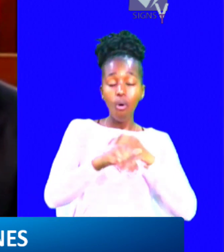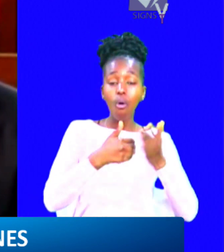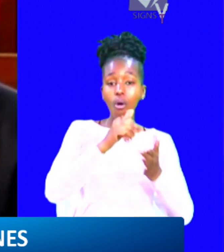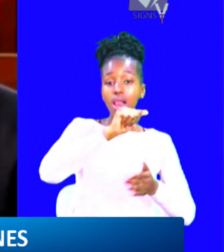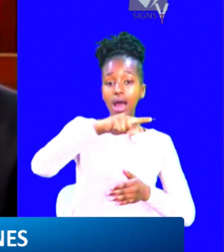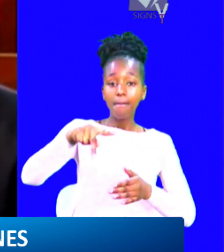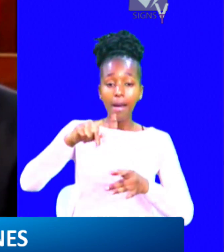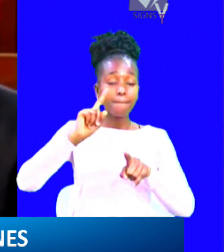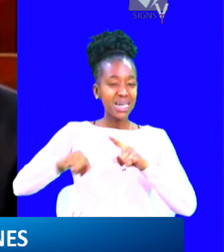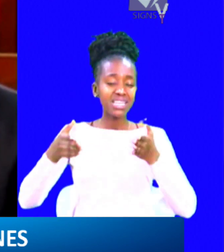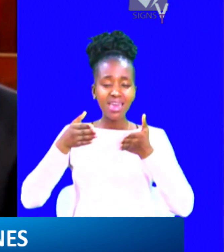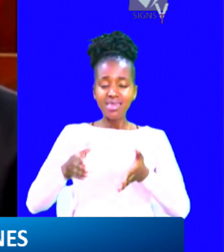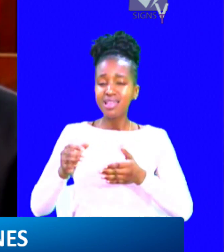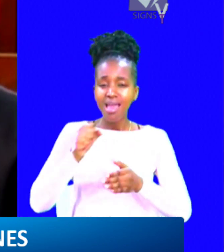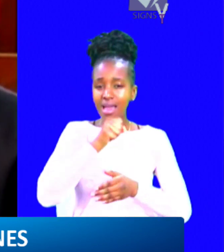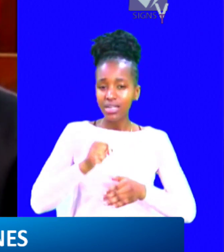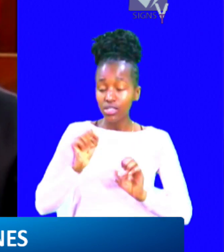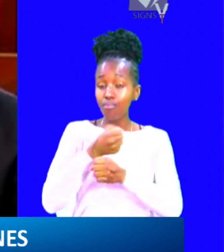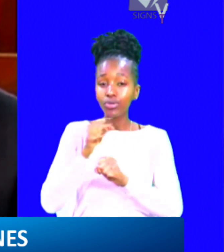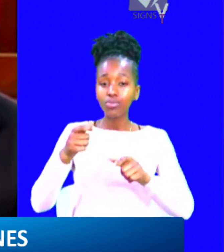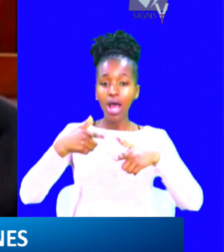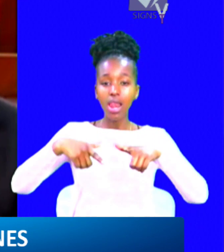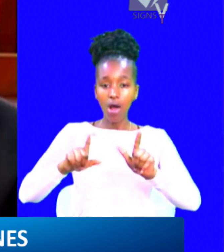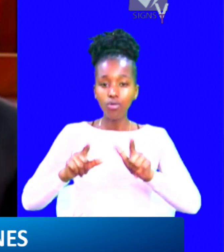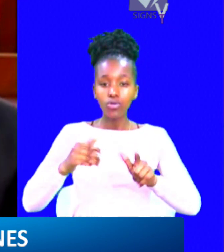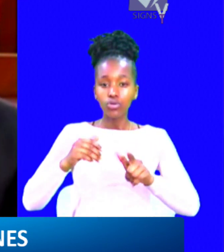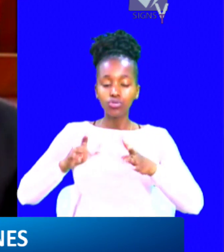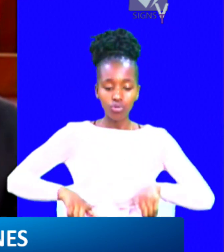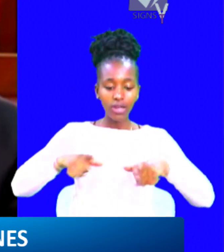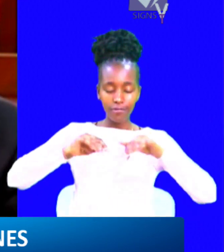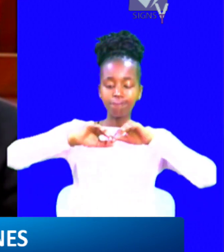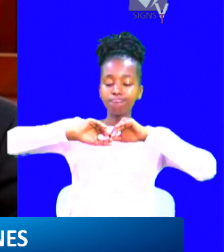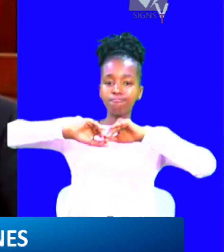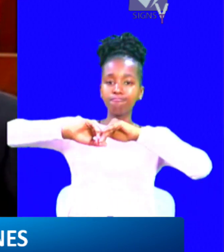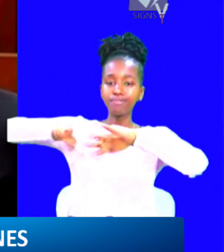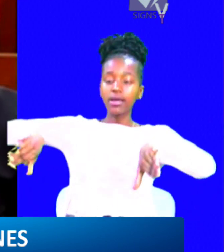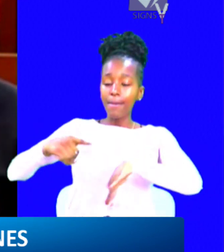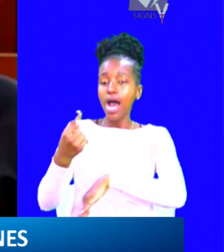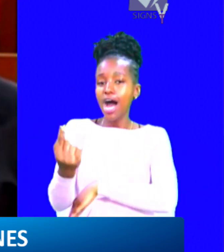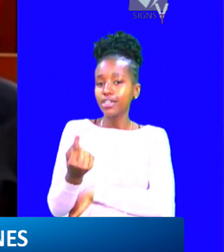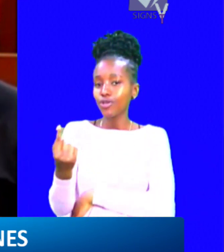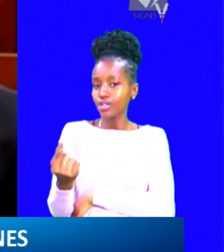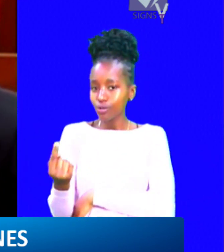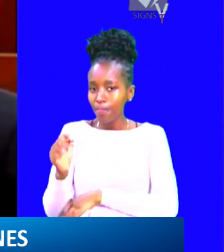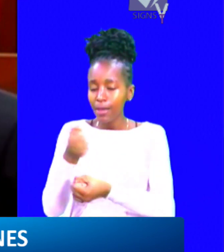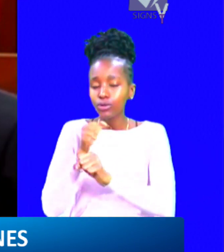we cannot as a country afford to live in isolation. We cannot operate from some